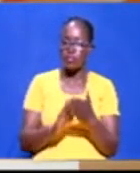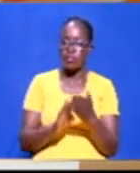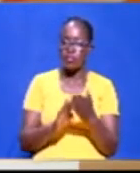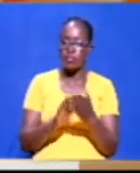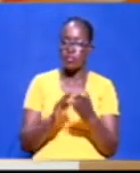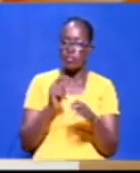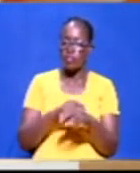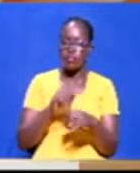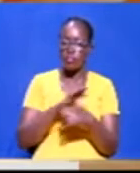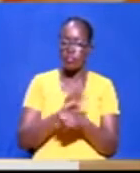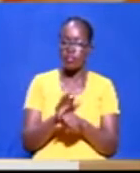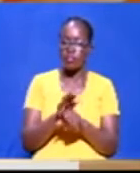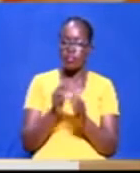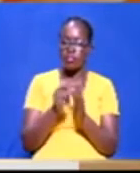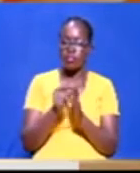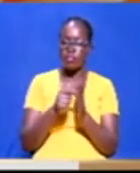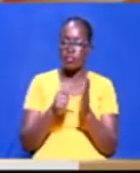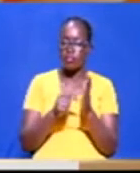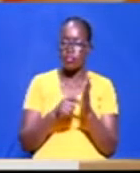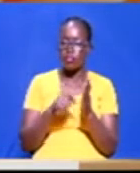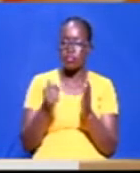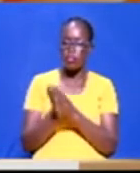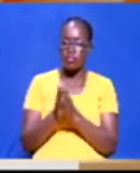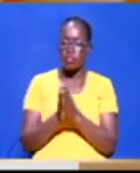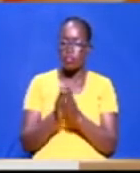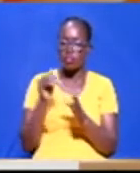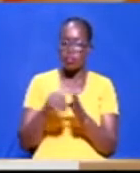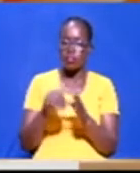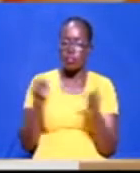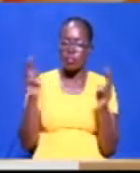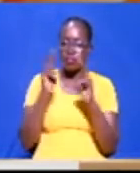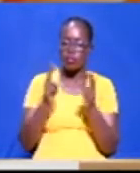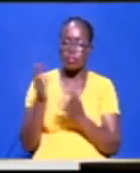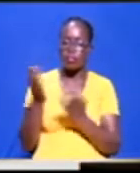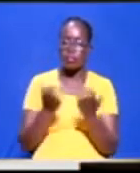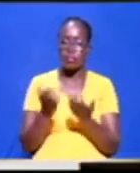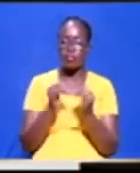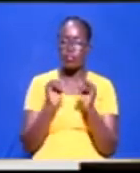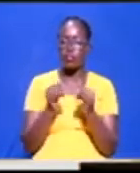pandemic. Details of this and other stories in our international business roundup.